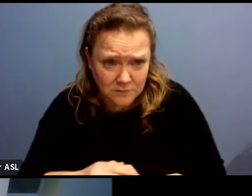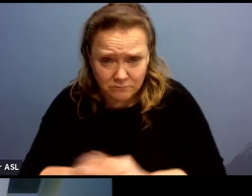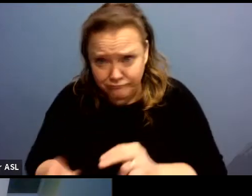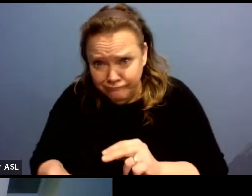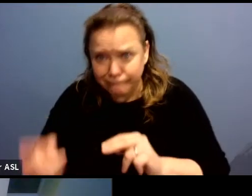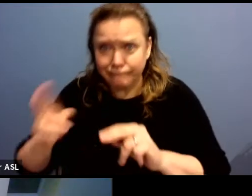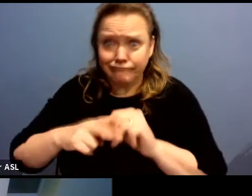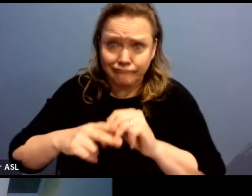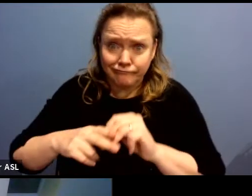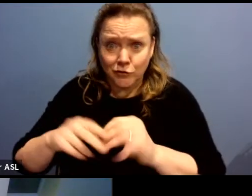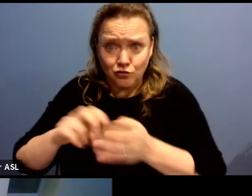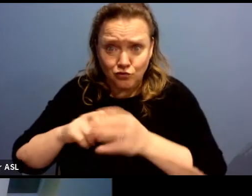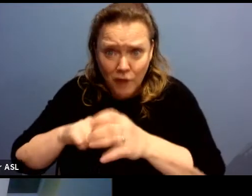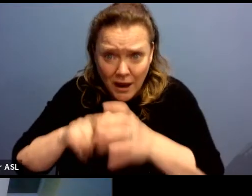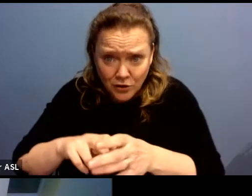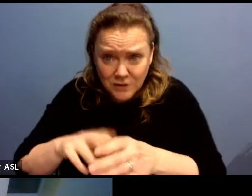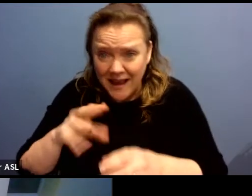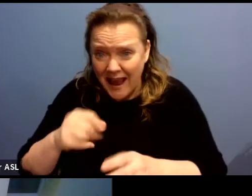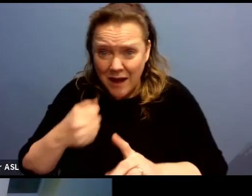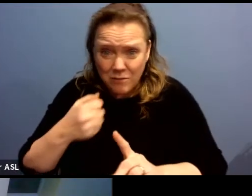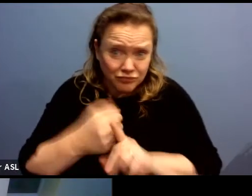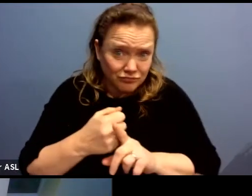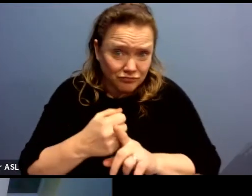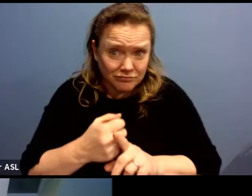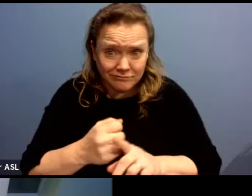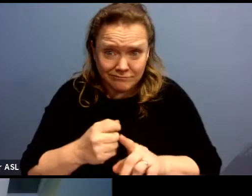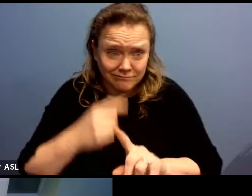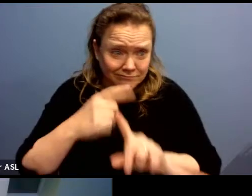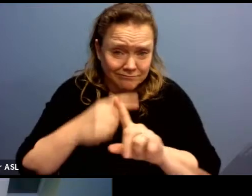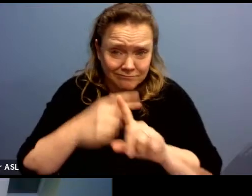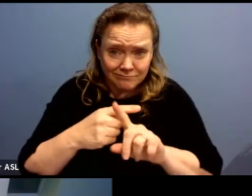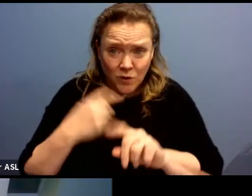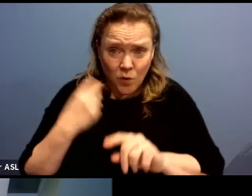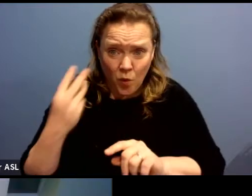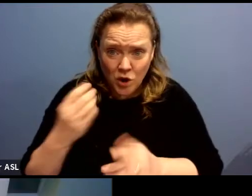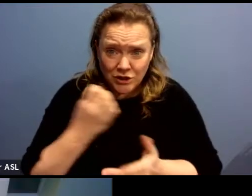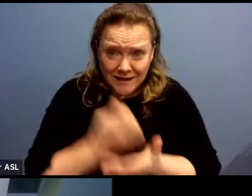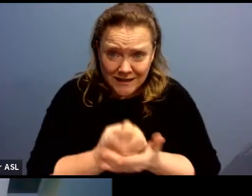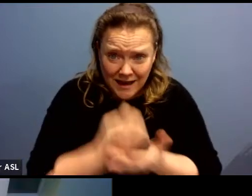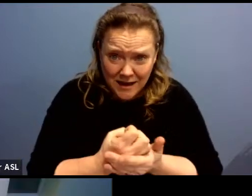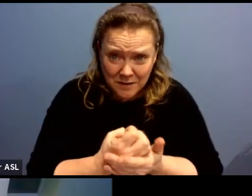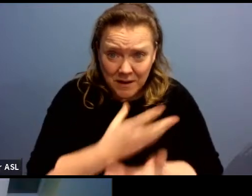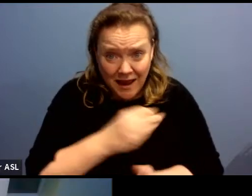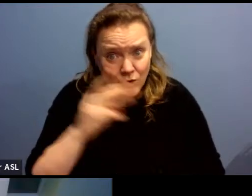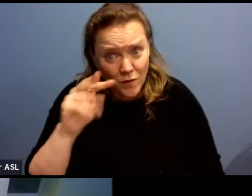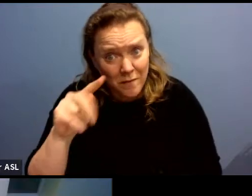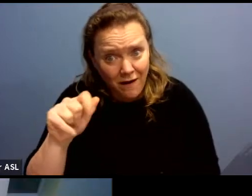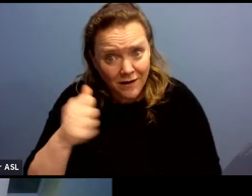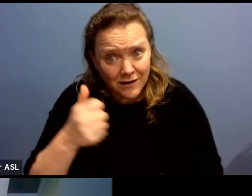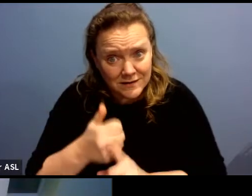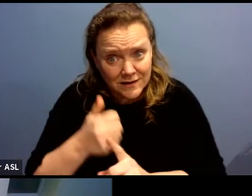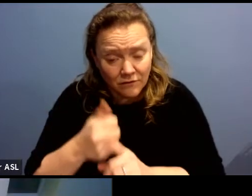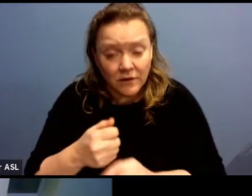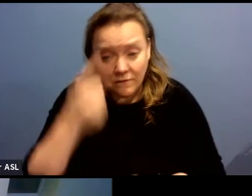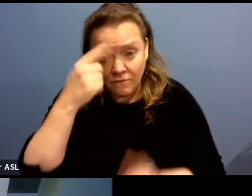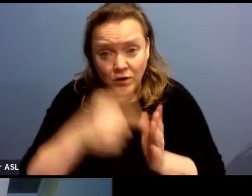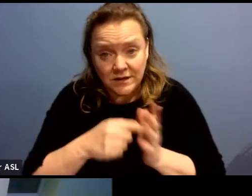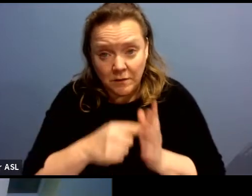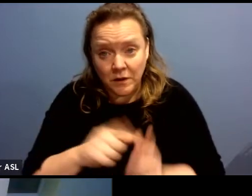going to strengthen the Washington economy and the Ramada system. I'll give you an example. In Loudoun County, there